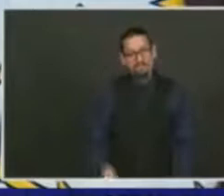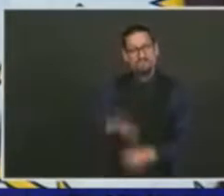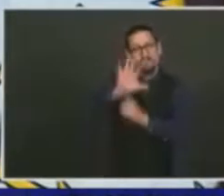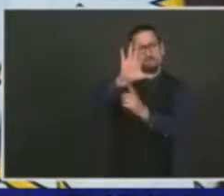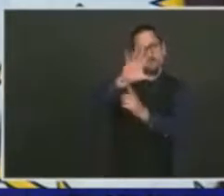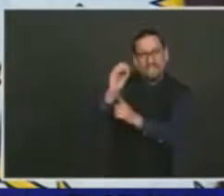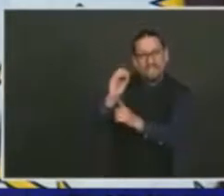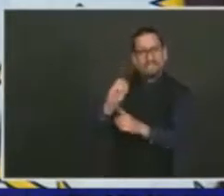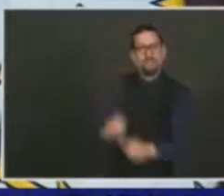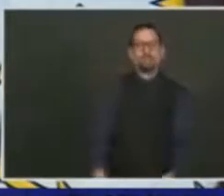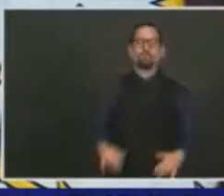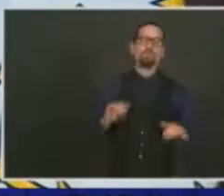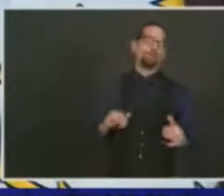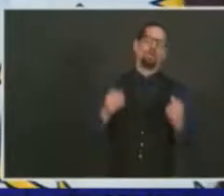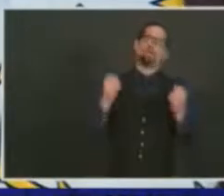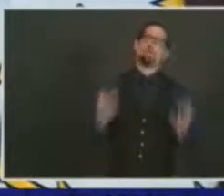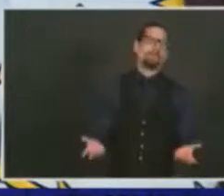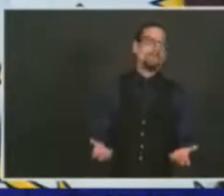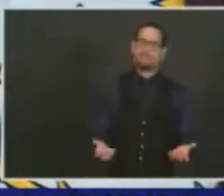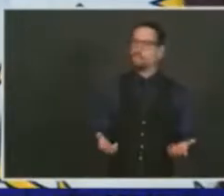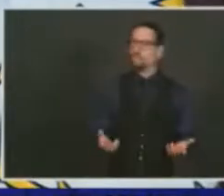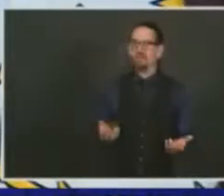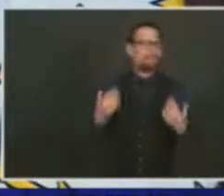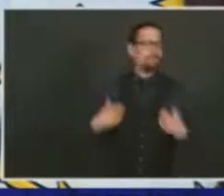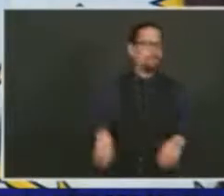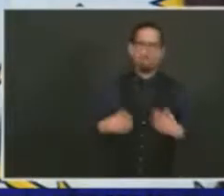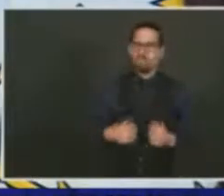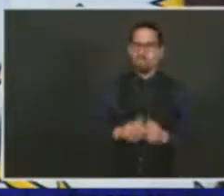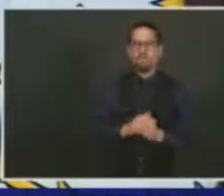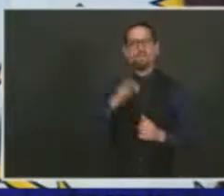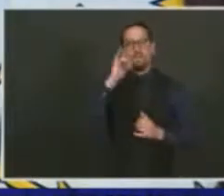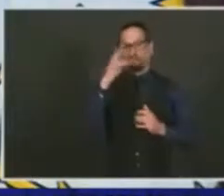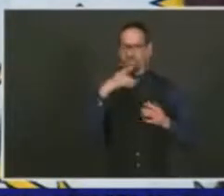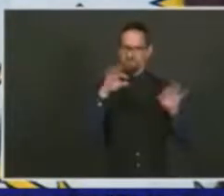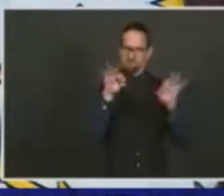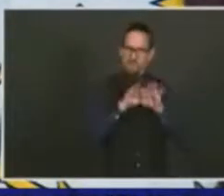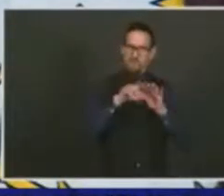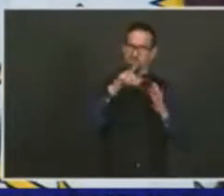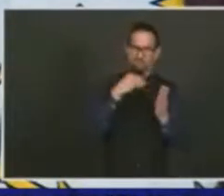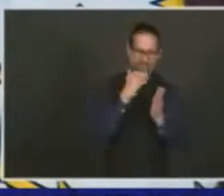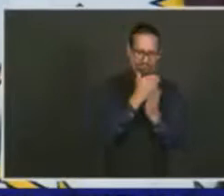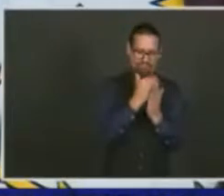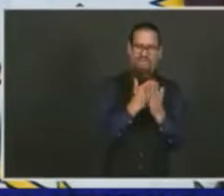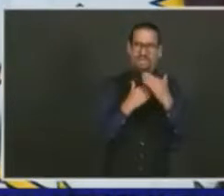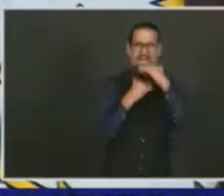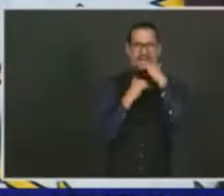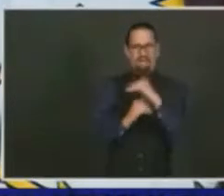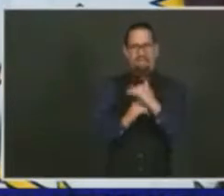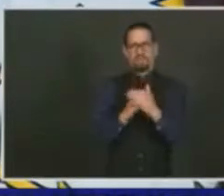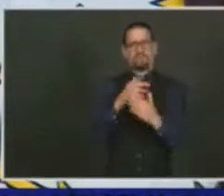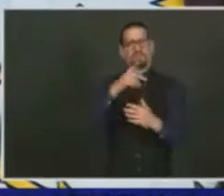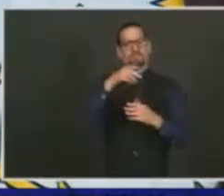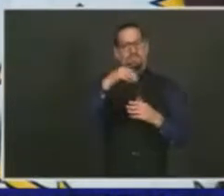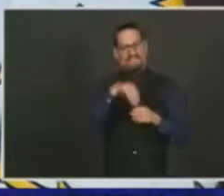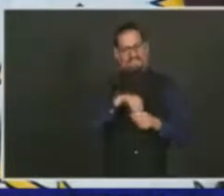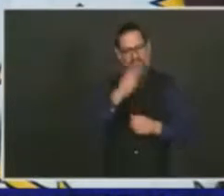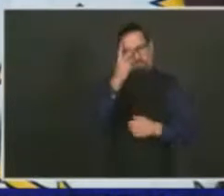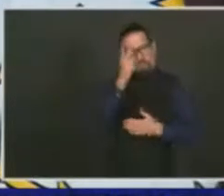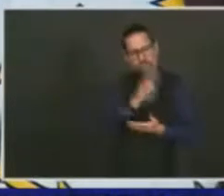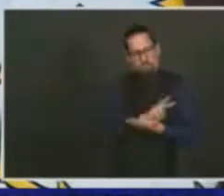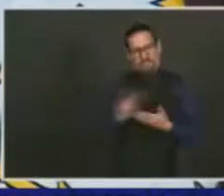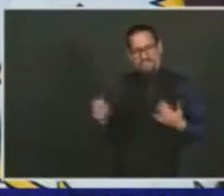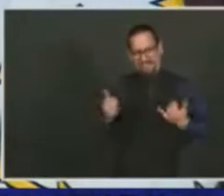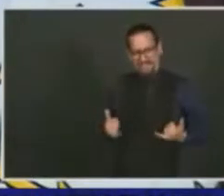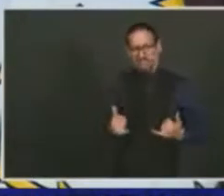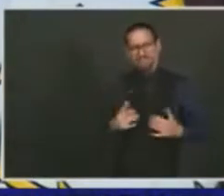please just take occasion now to go get that list and write down the folks you're going to be with in the next couple of weeks and make sure it's far